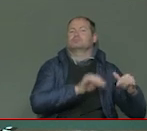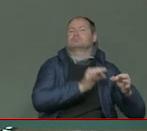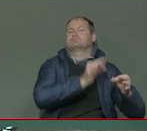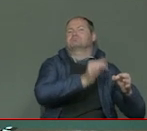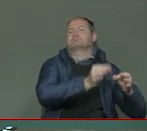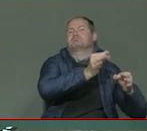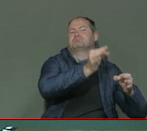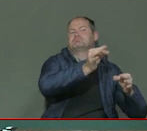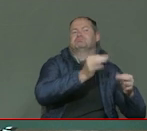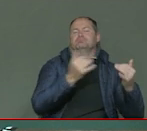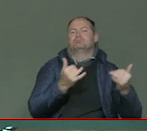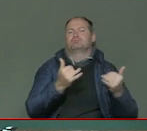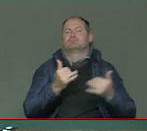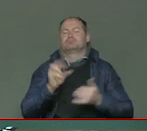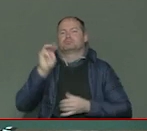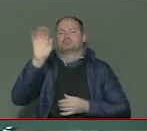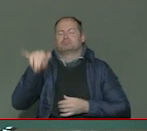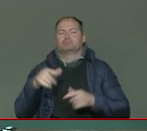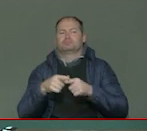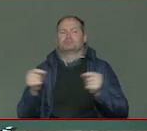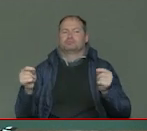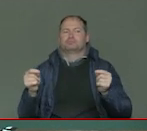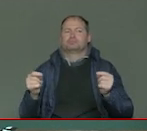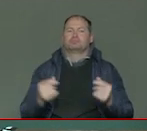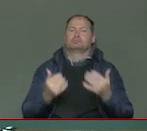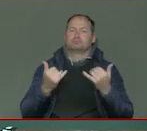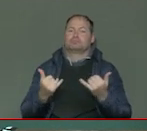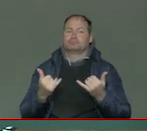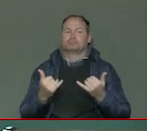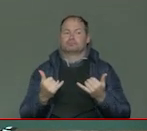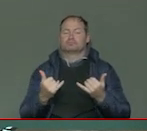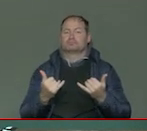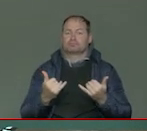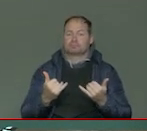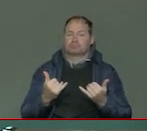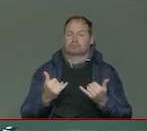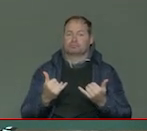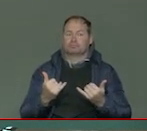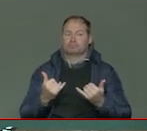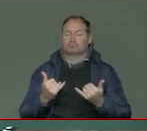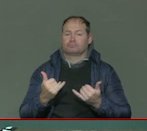if we come to the end of May, that check would not have been